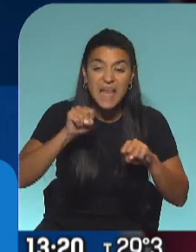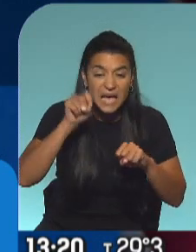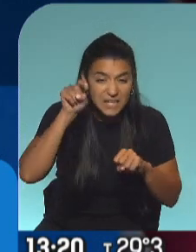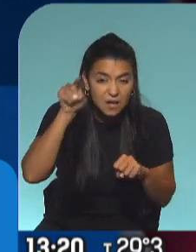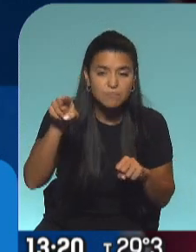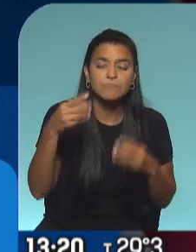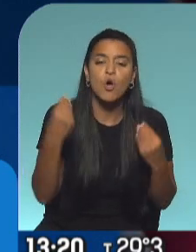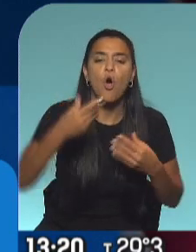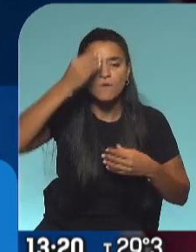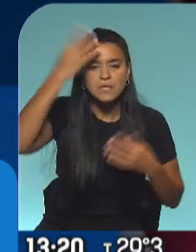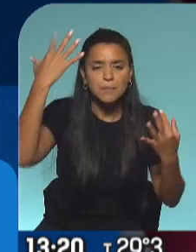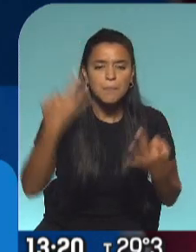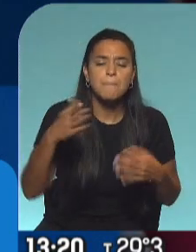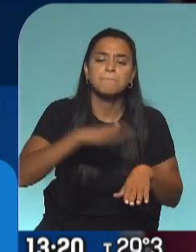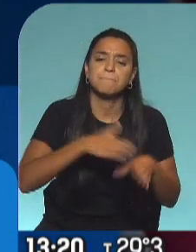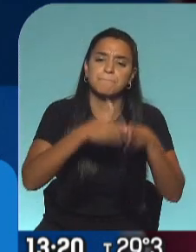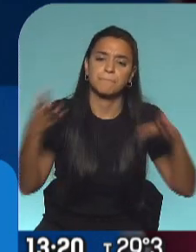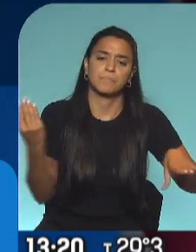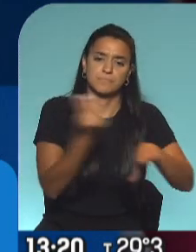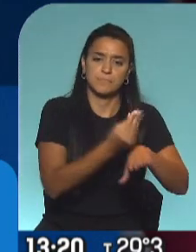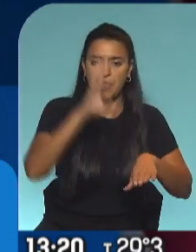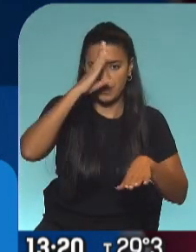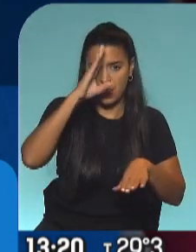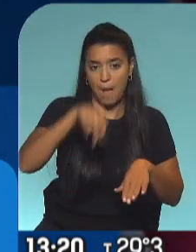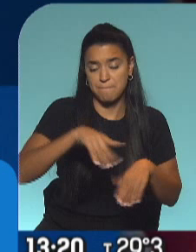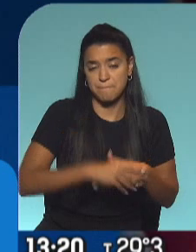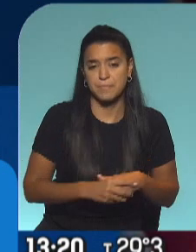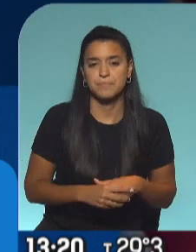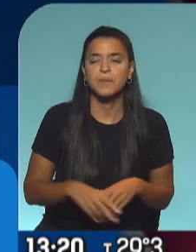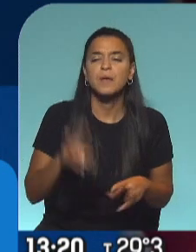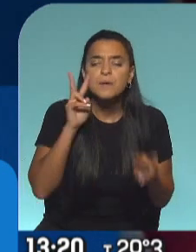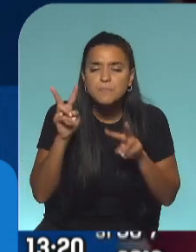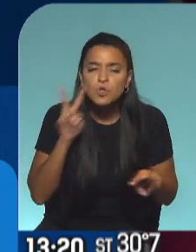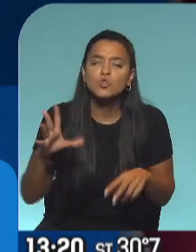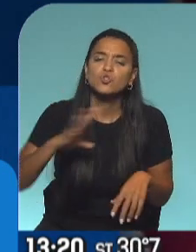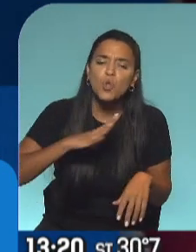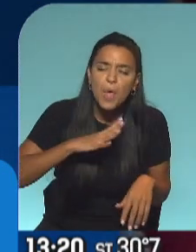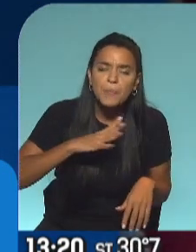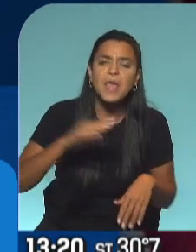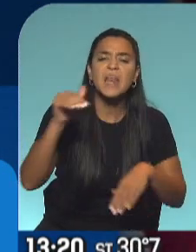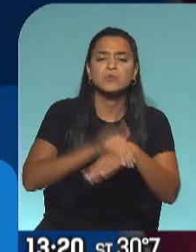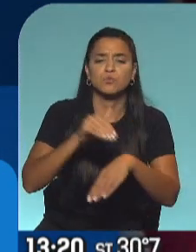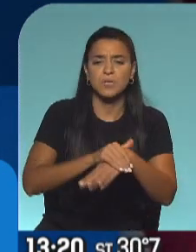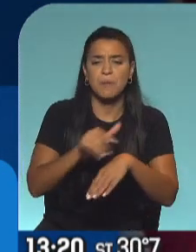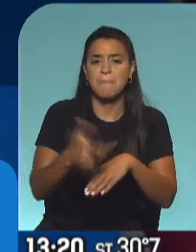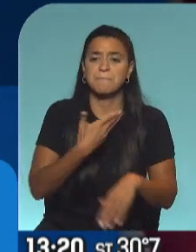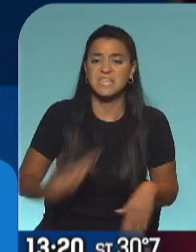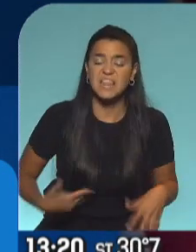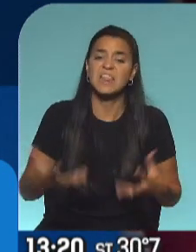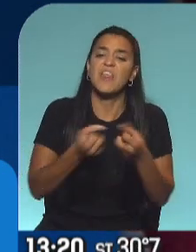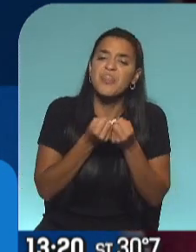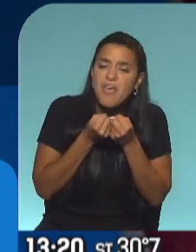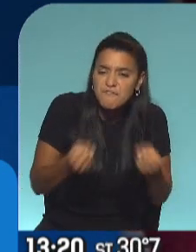Trump's watch when he wasn't watching. It's still his responsibility as president to